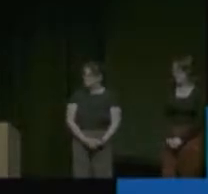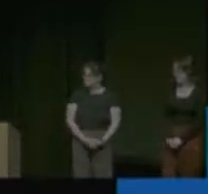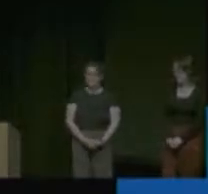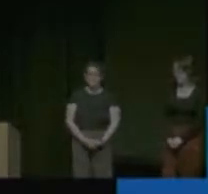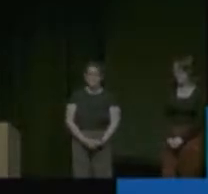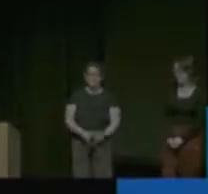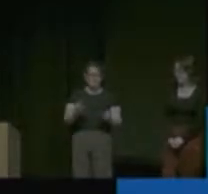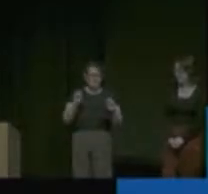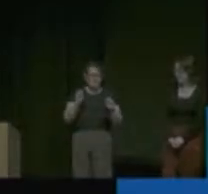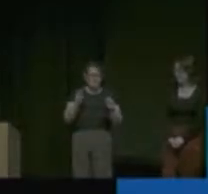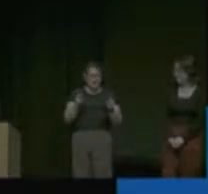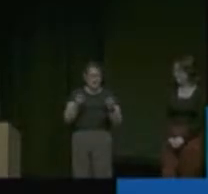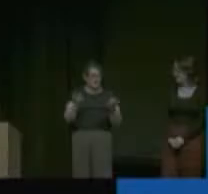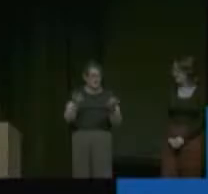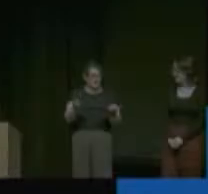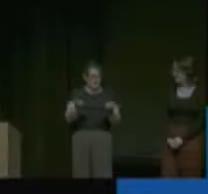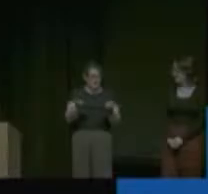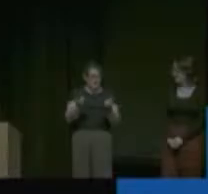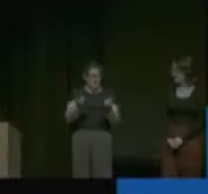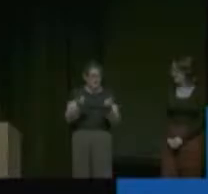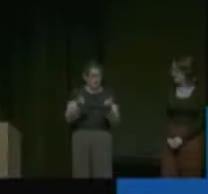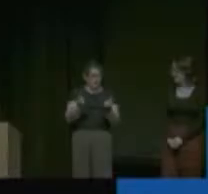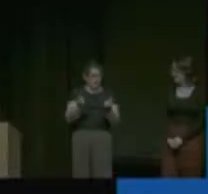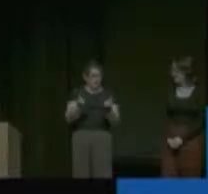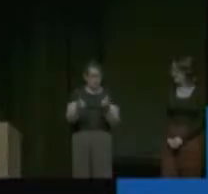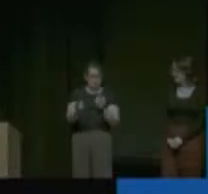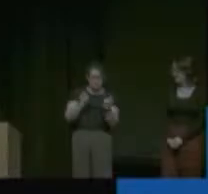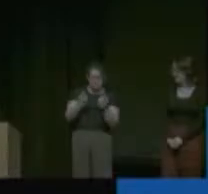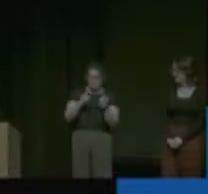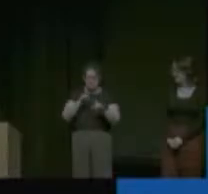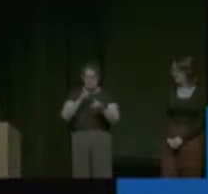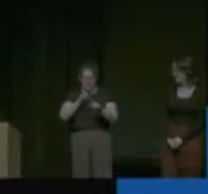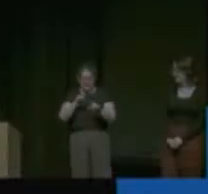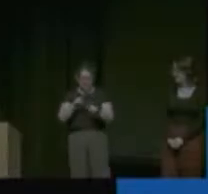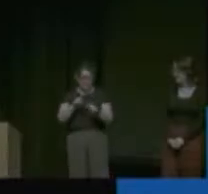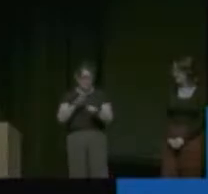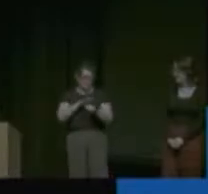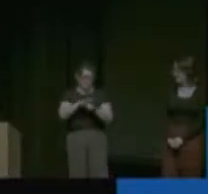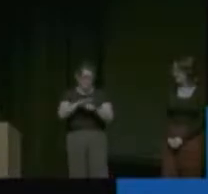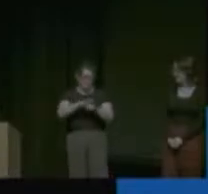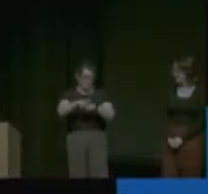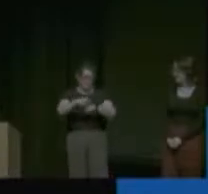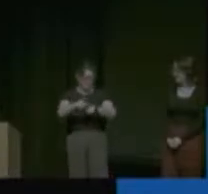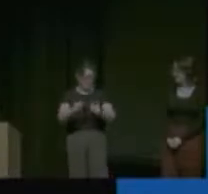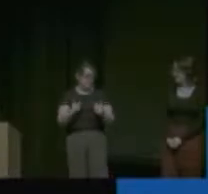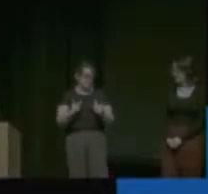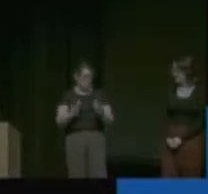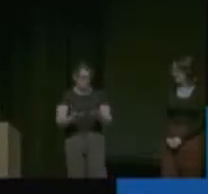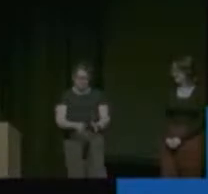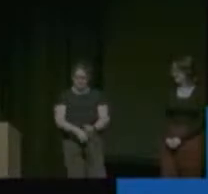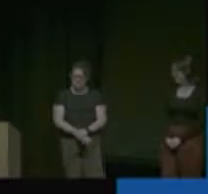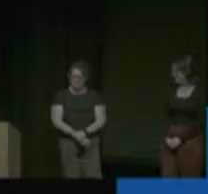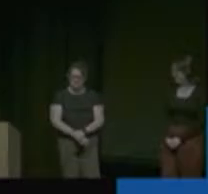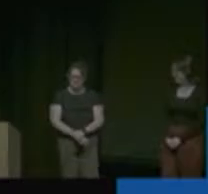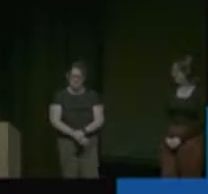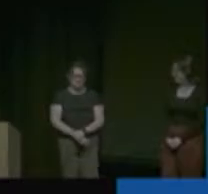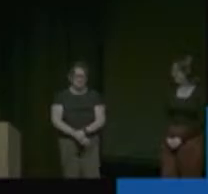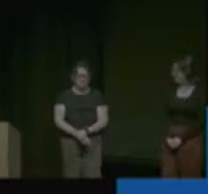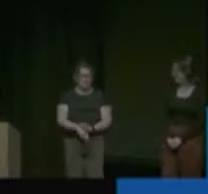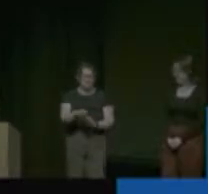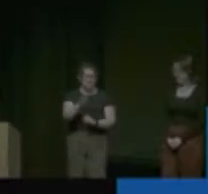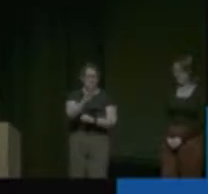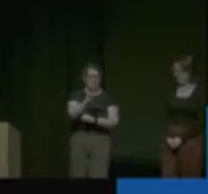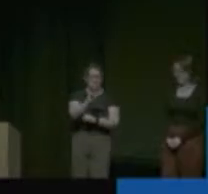All right, well, we're going to do some question and answer, and it looks like we have plenty of time to do that. We've got Mike